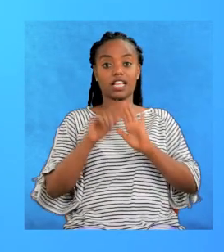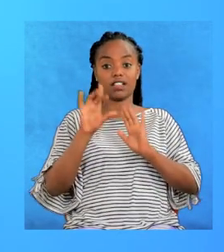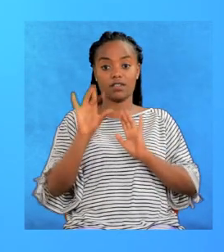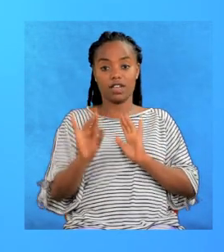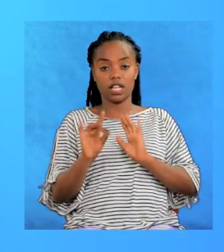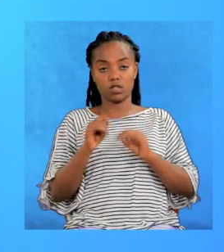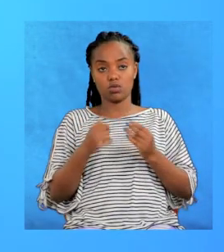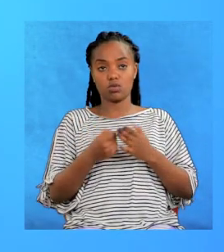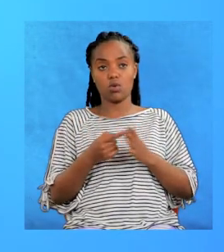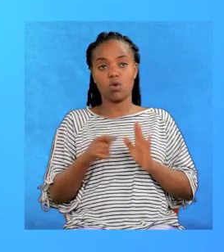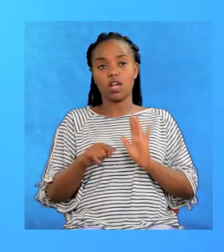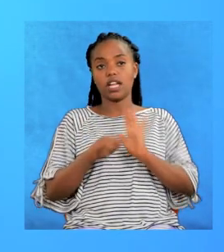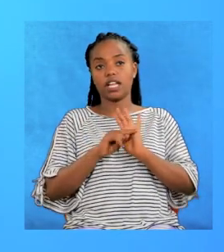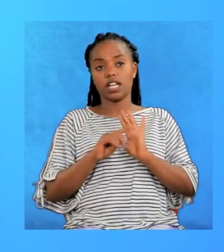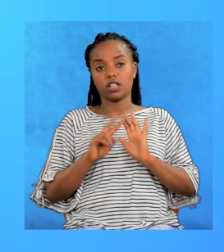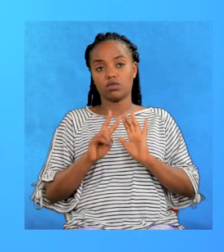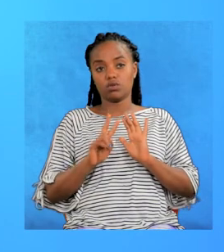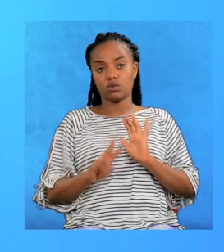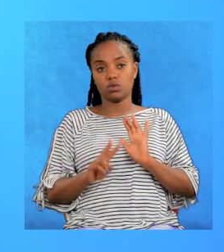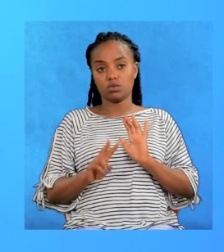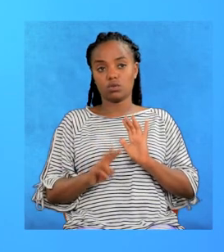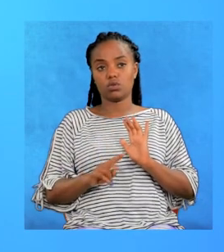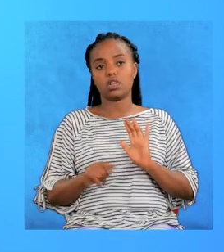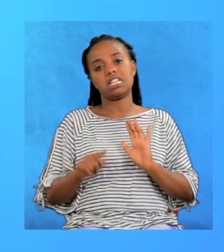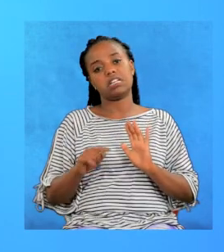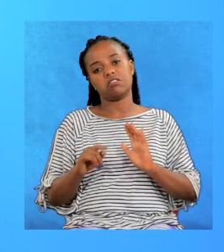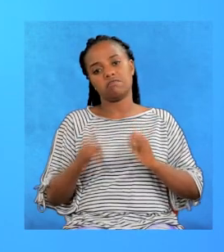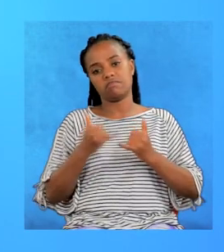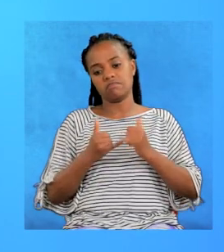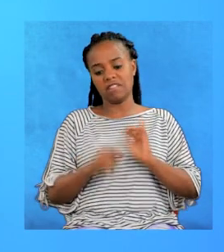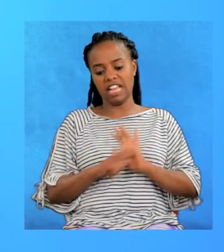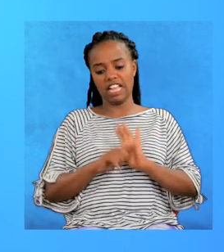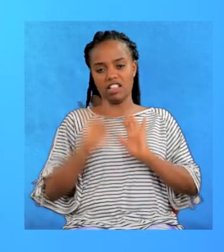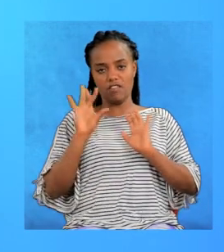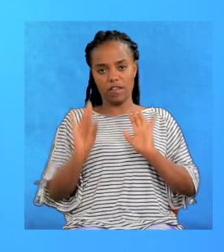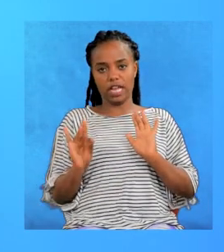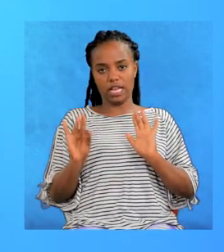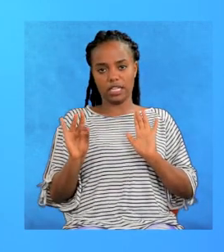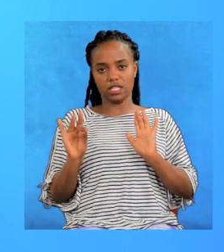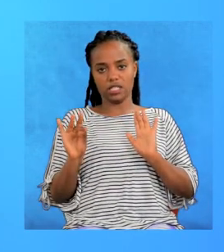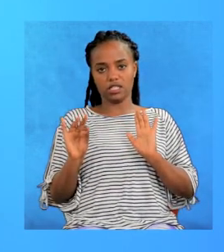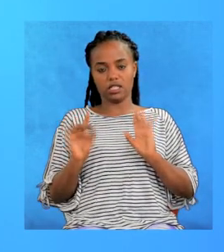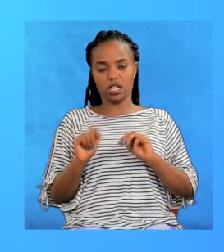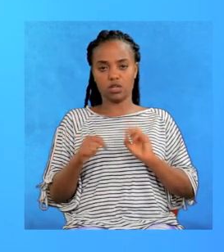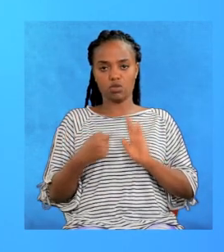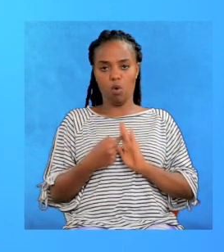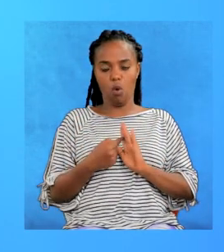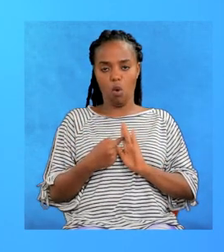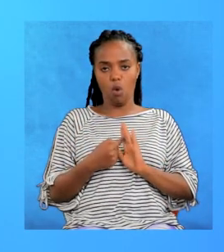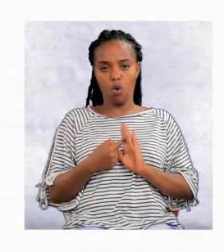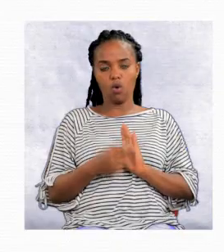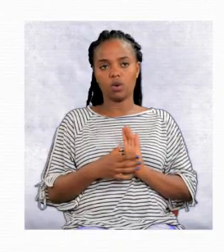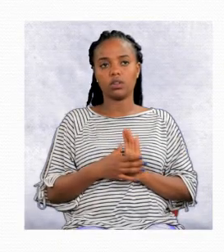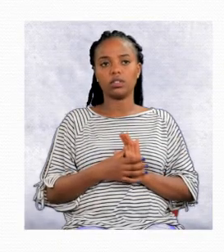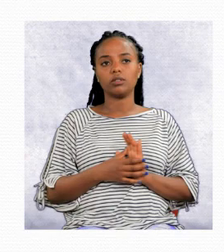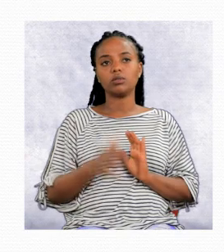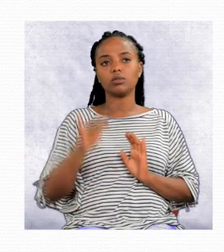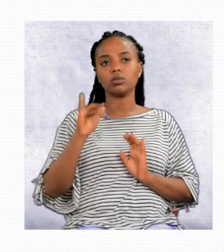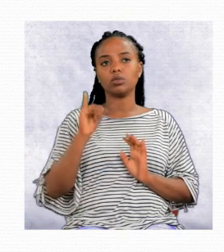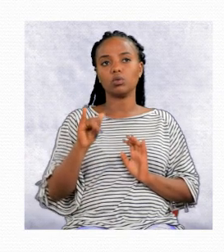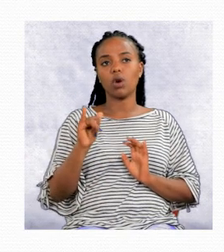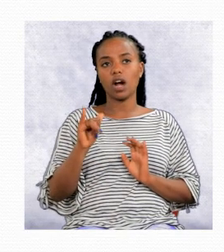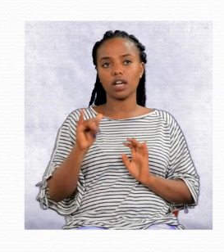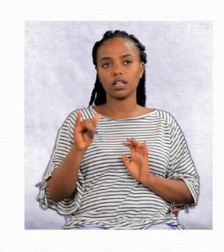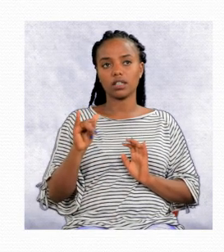negative 2, assume this one is negative 8. So y coordinate moves